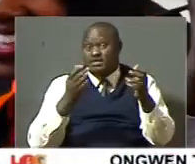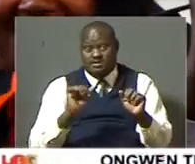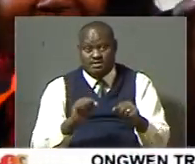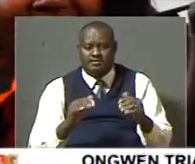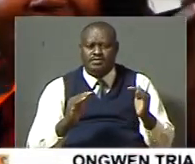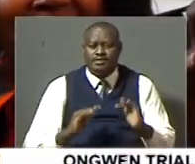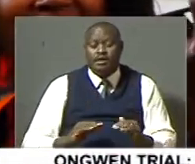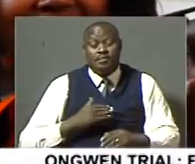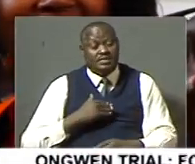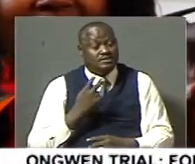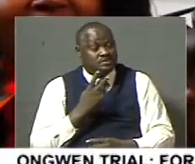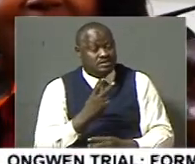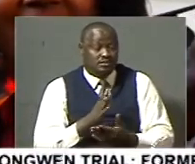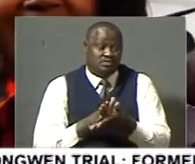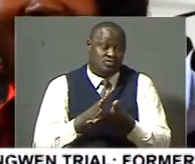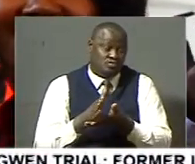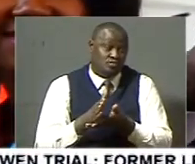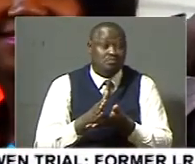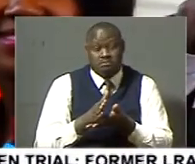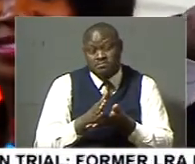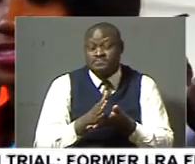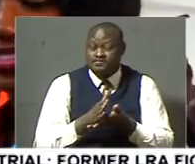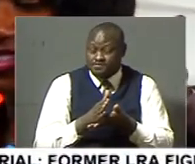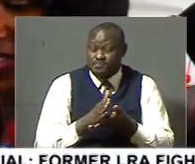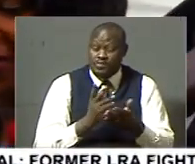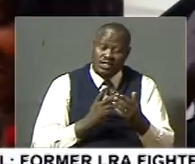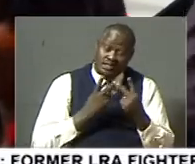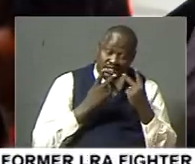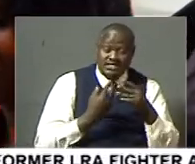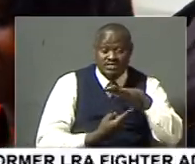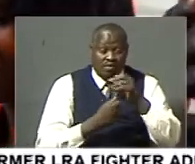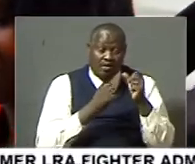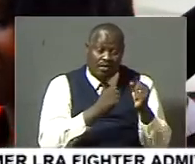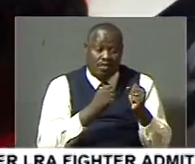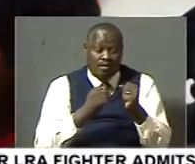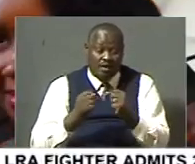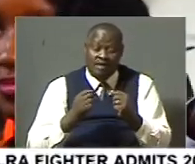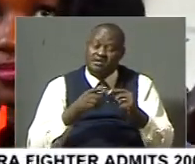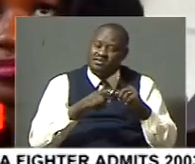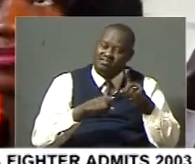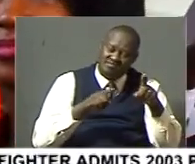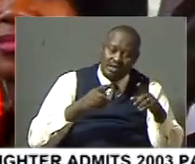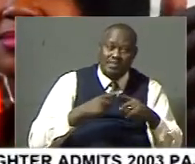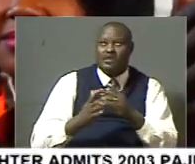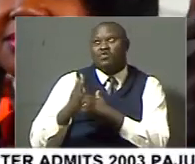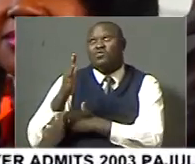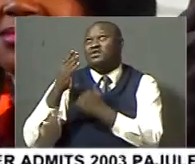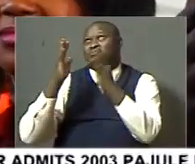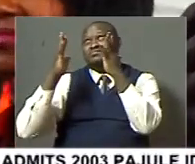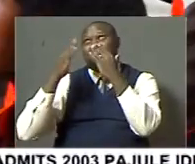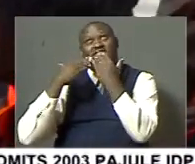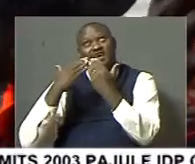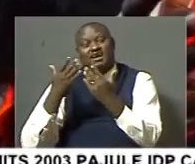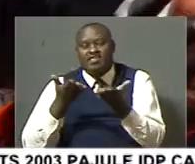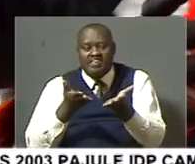thing I've realized is that actually, this part of the hardship we have gone through, what here and there, but God has been there for us